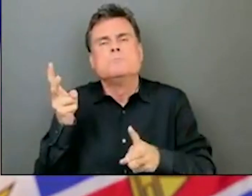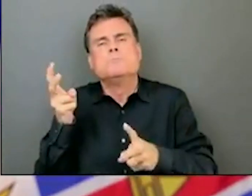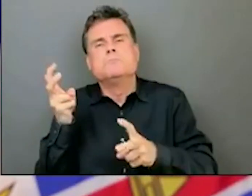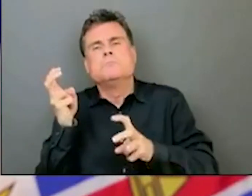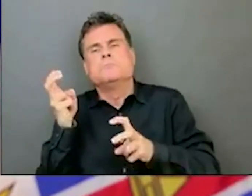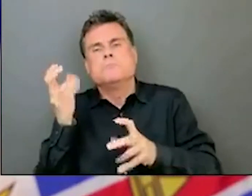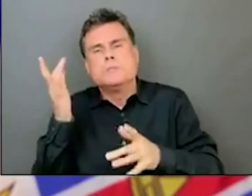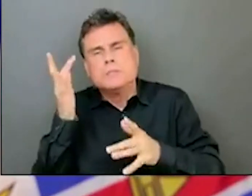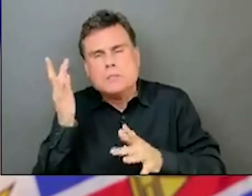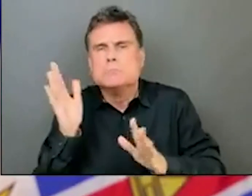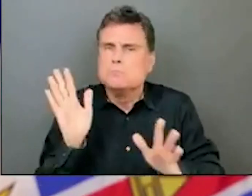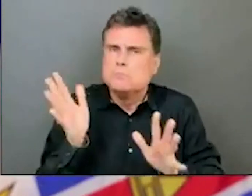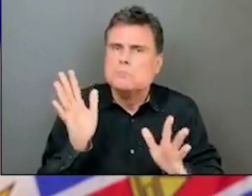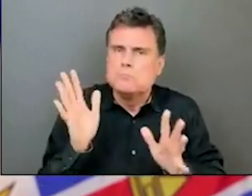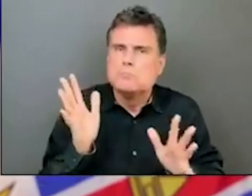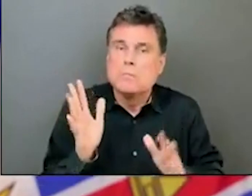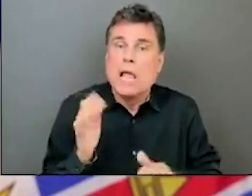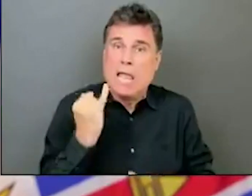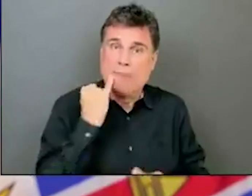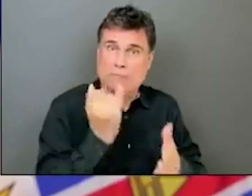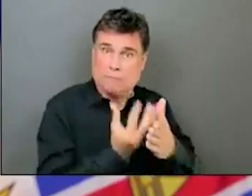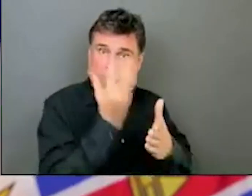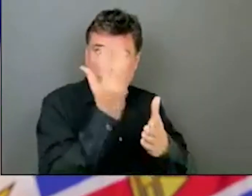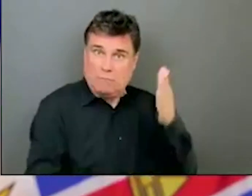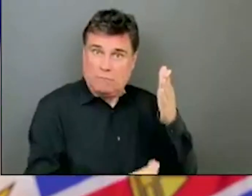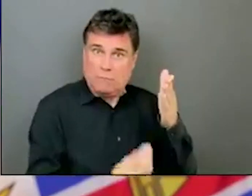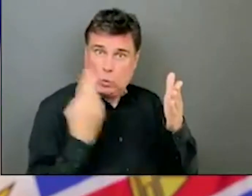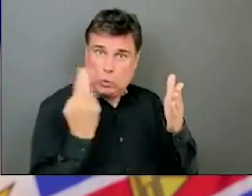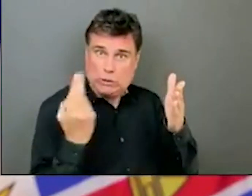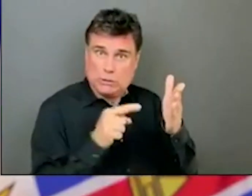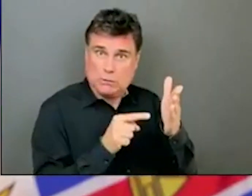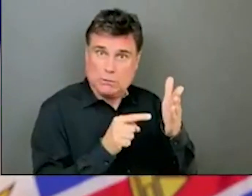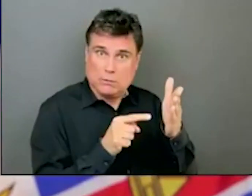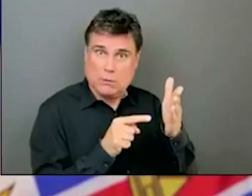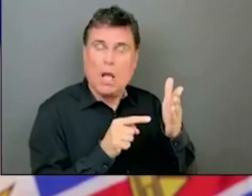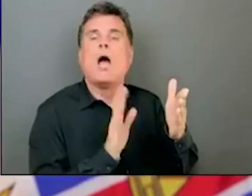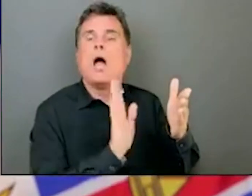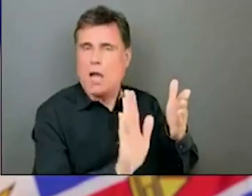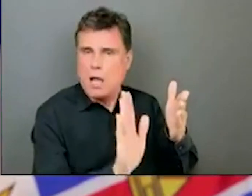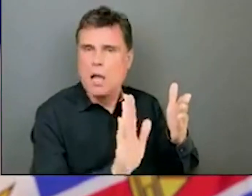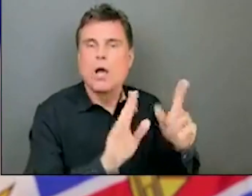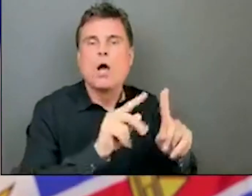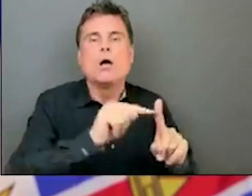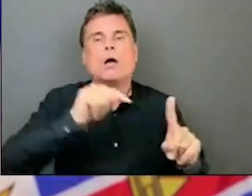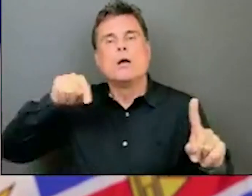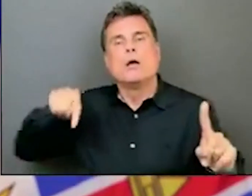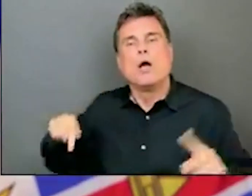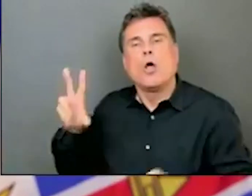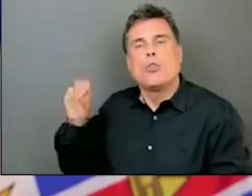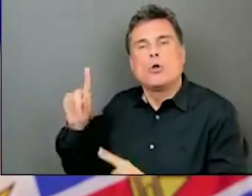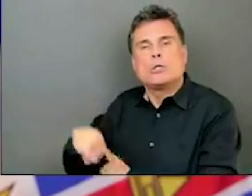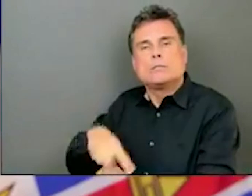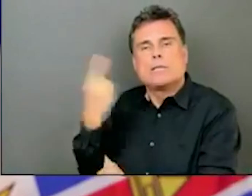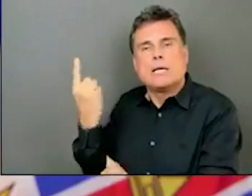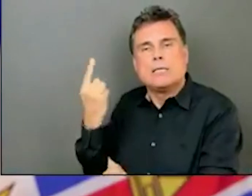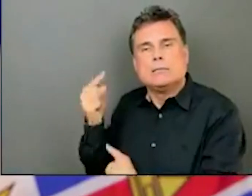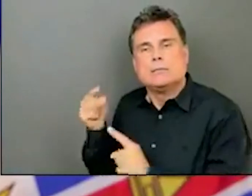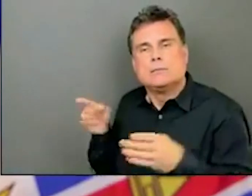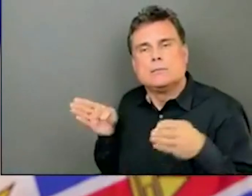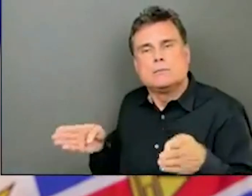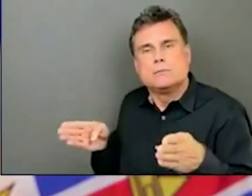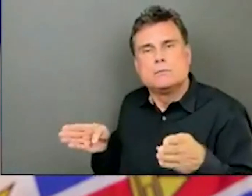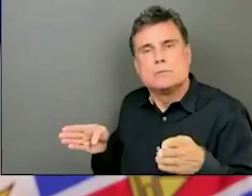we count everybody who has a positive COVID test and dies within 30 days of that test as